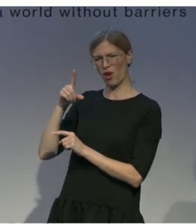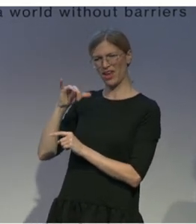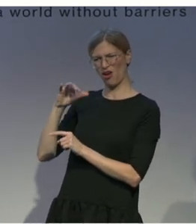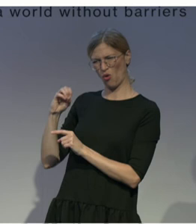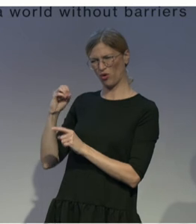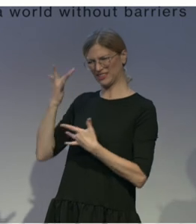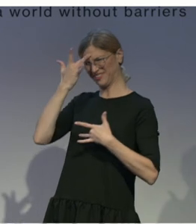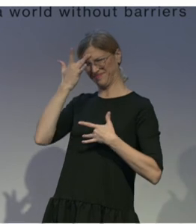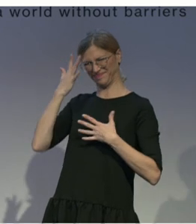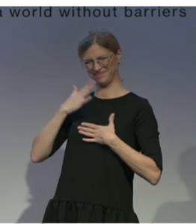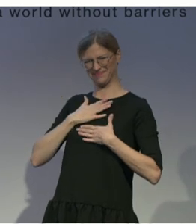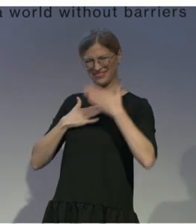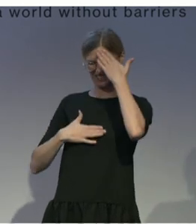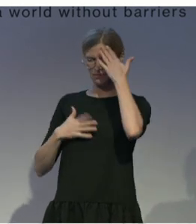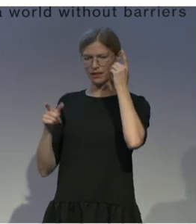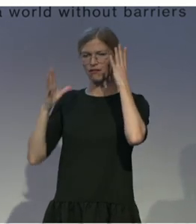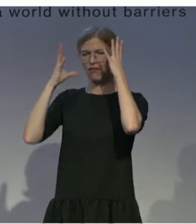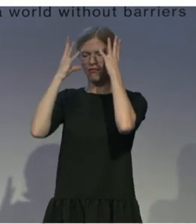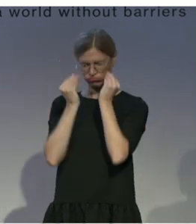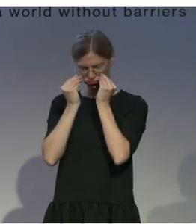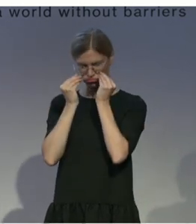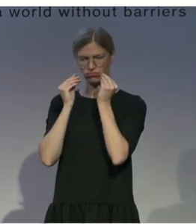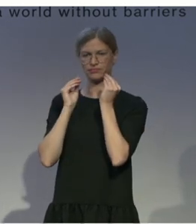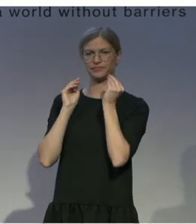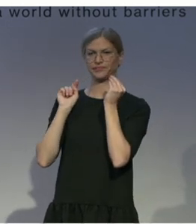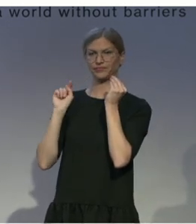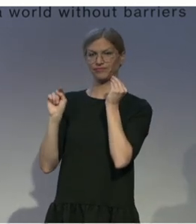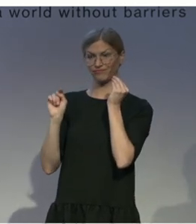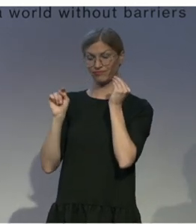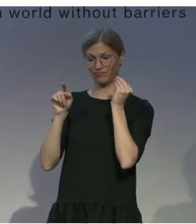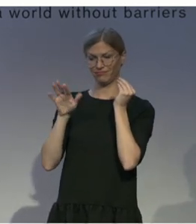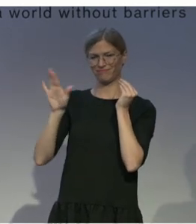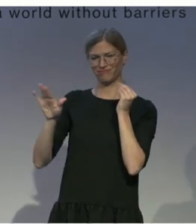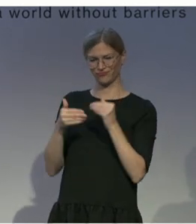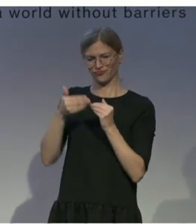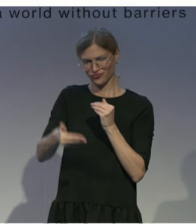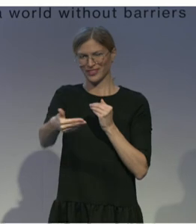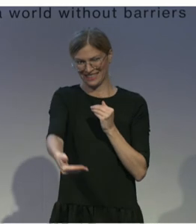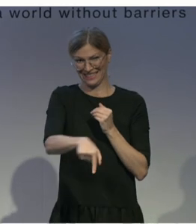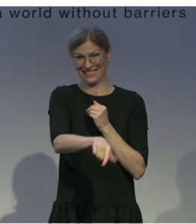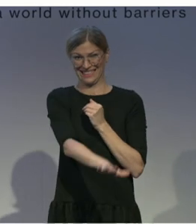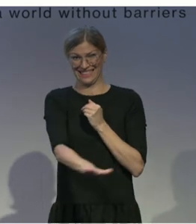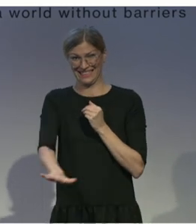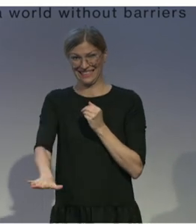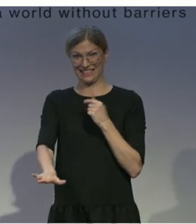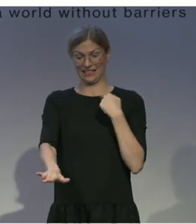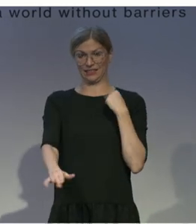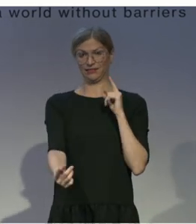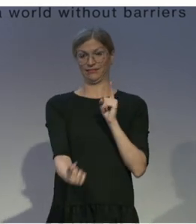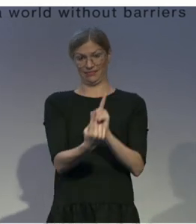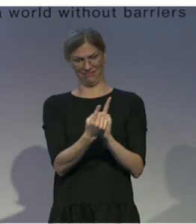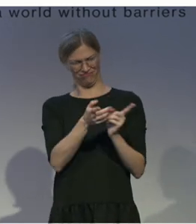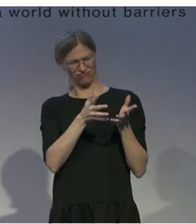three granddaughters in a small leaking cottage in Posat. It was very difficult to